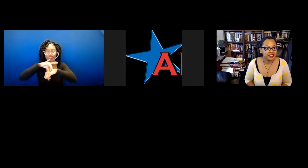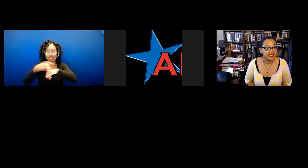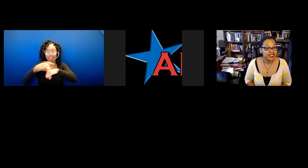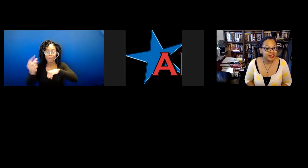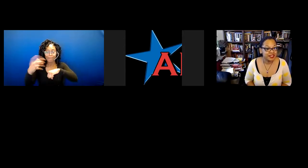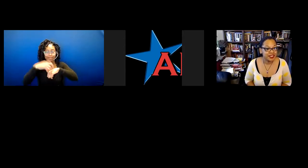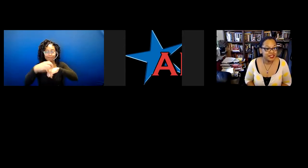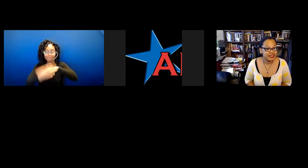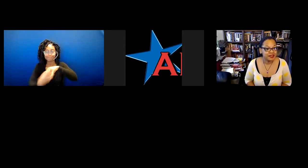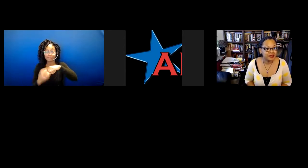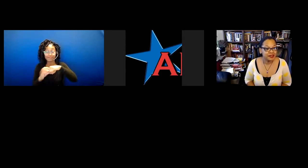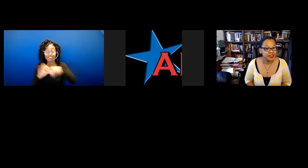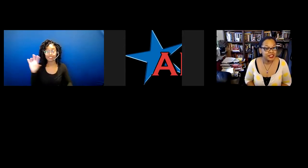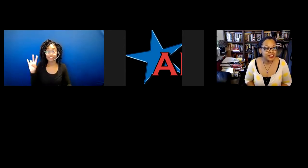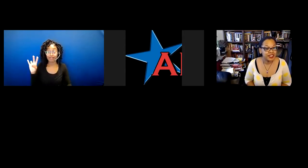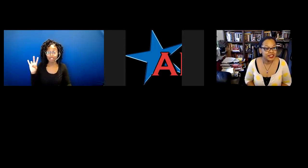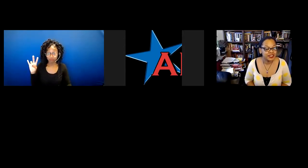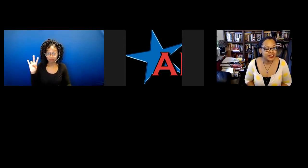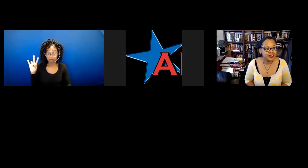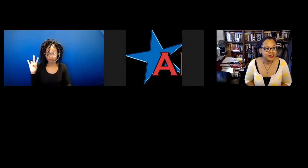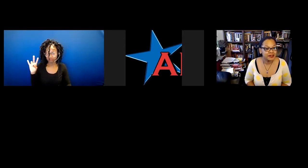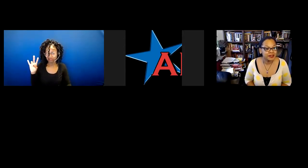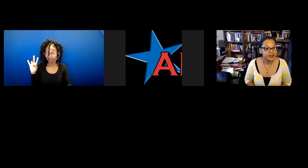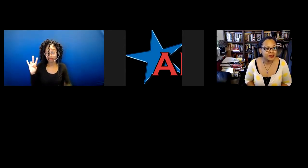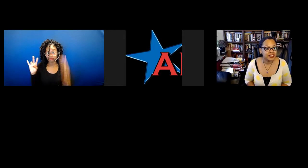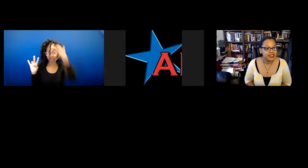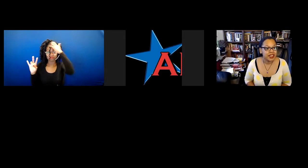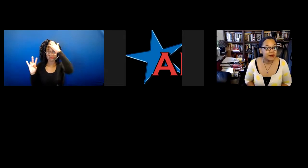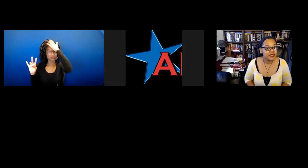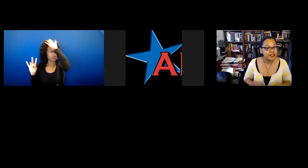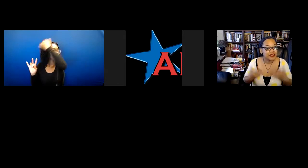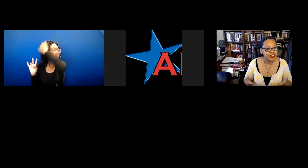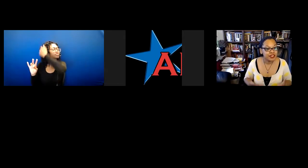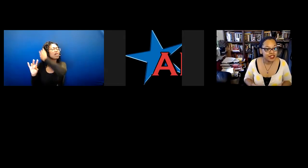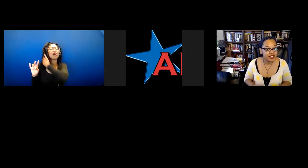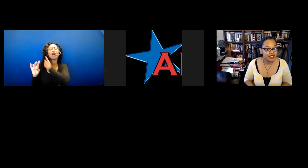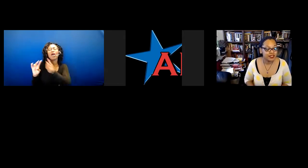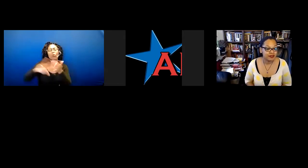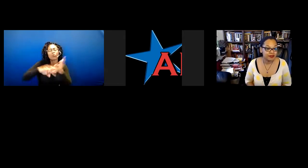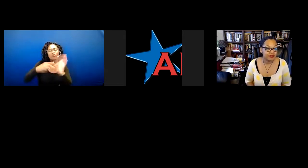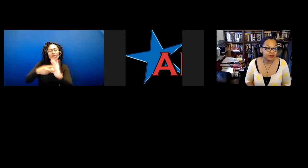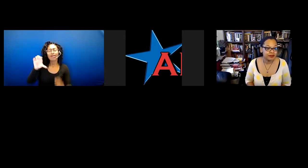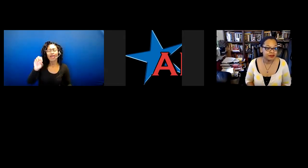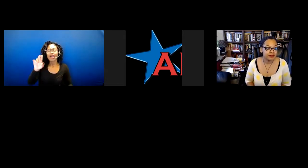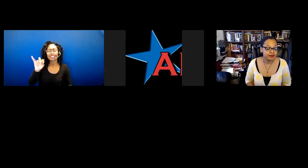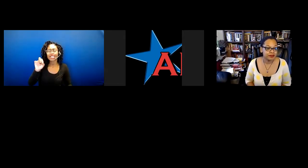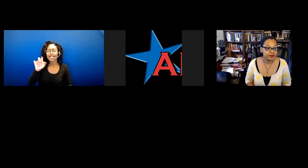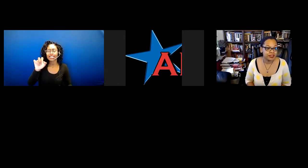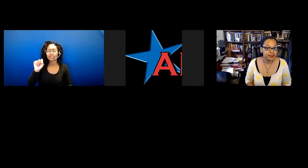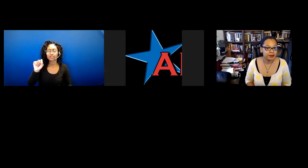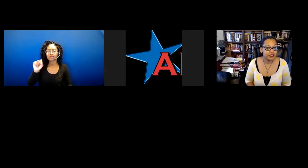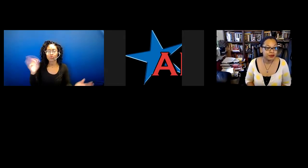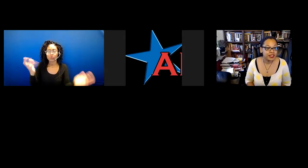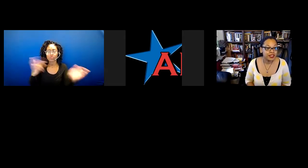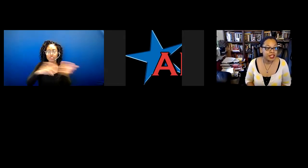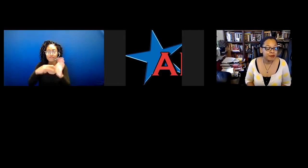You're going to say 7, right? 7 continents. And what's the definition of a continent? It's